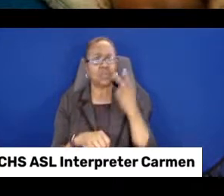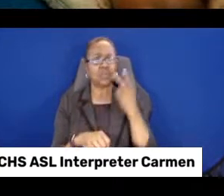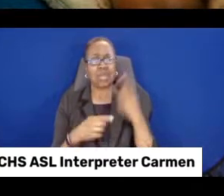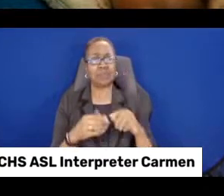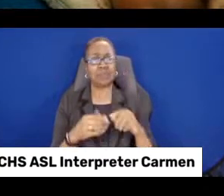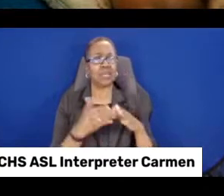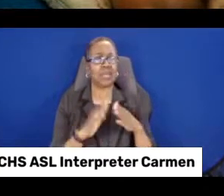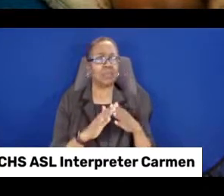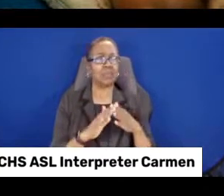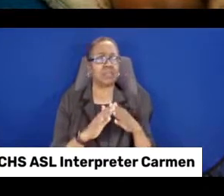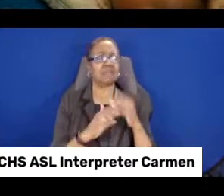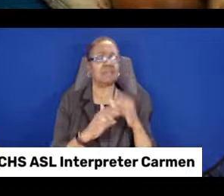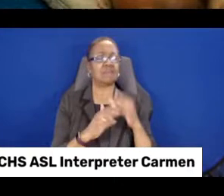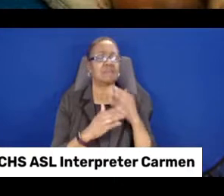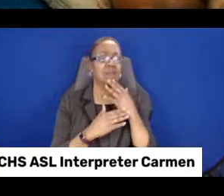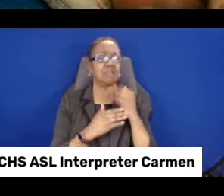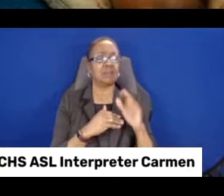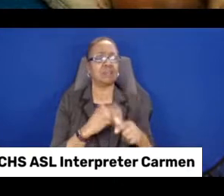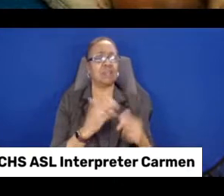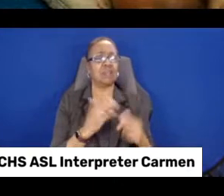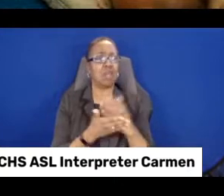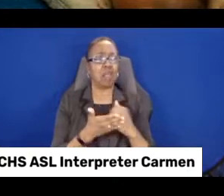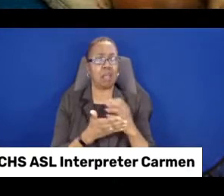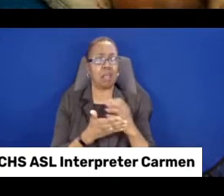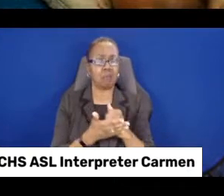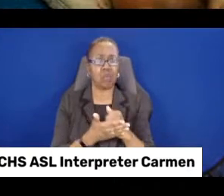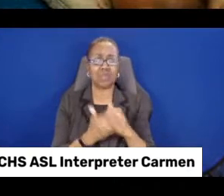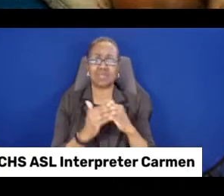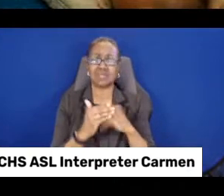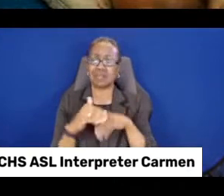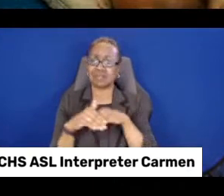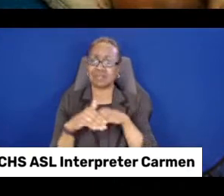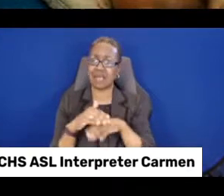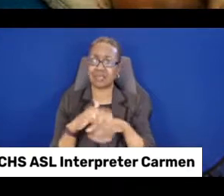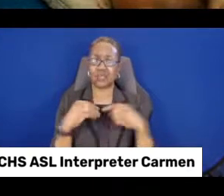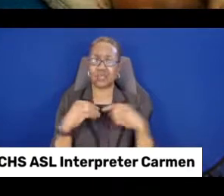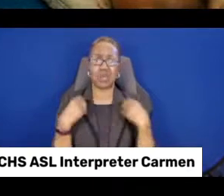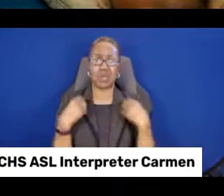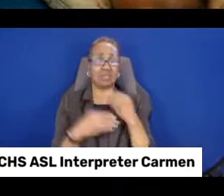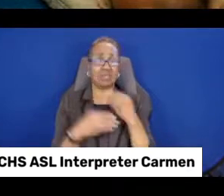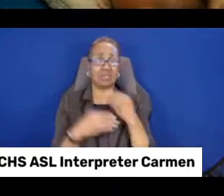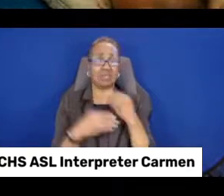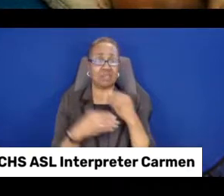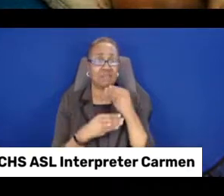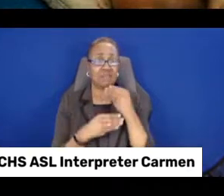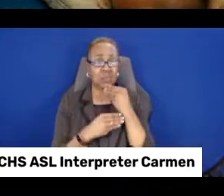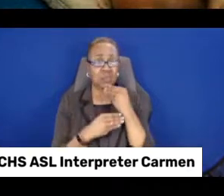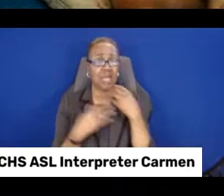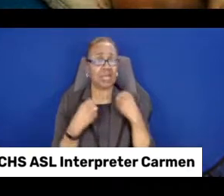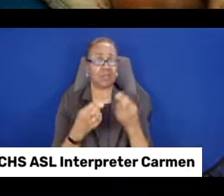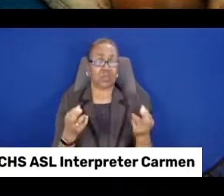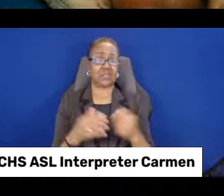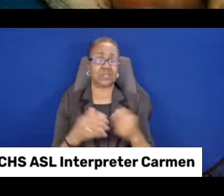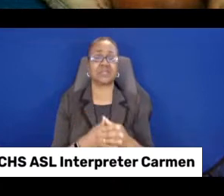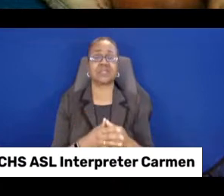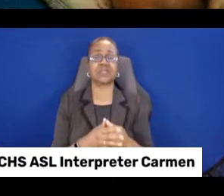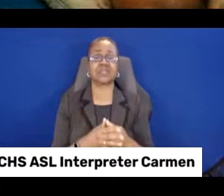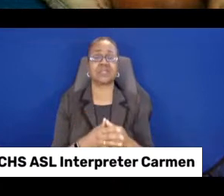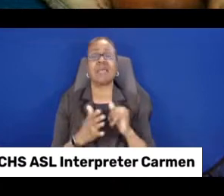low income, where there's less access to healthy foods and resources. And this has persisted for a long time.